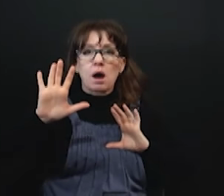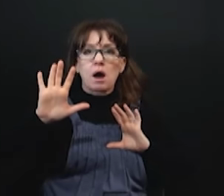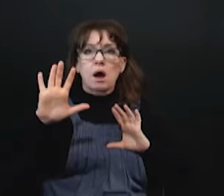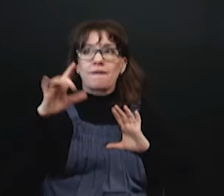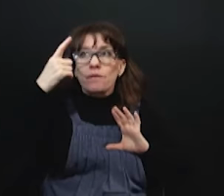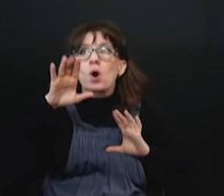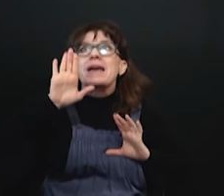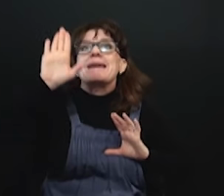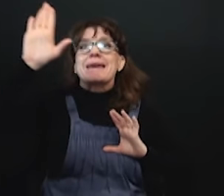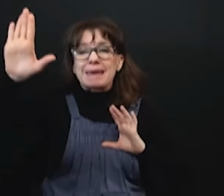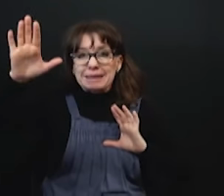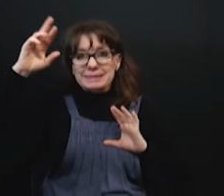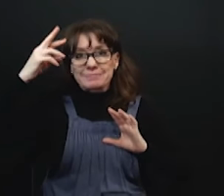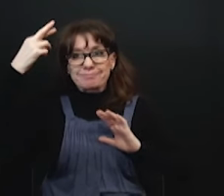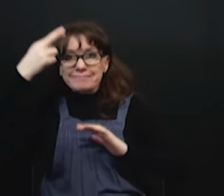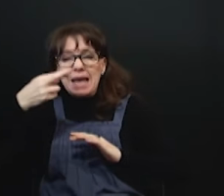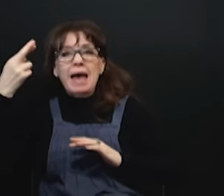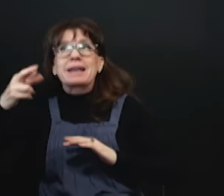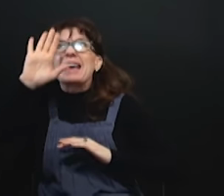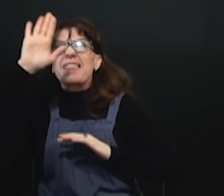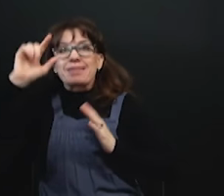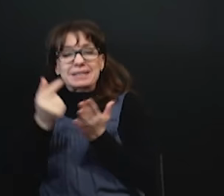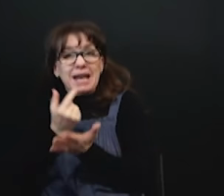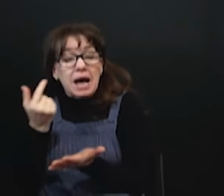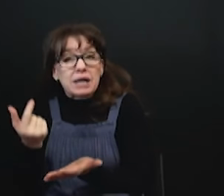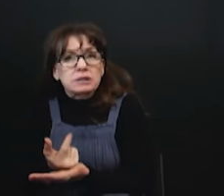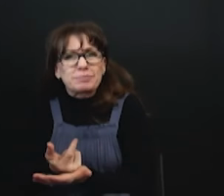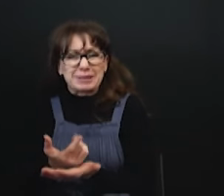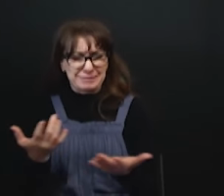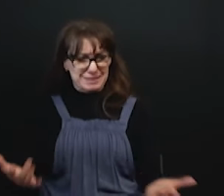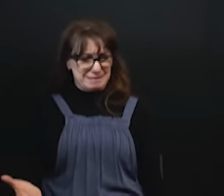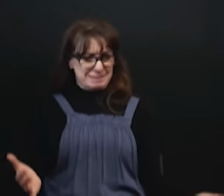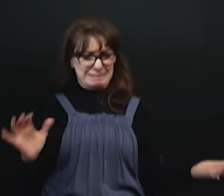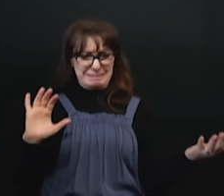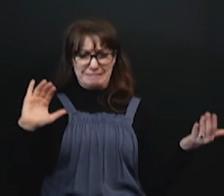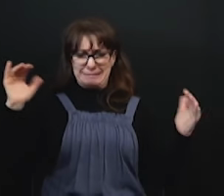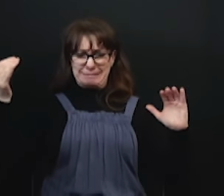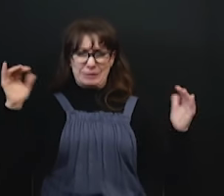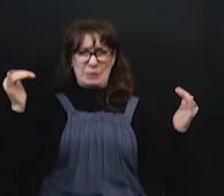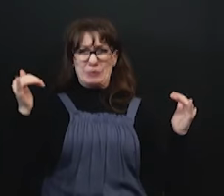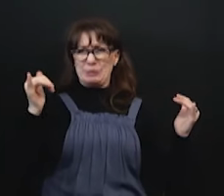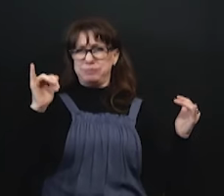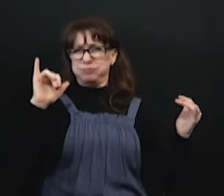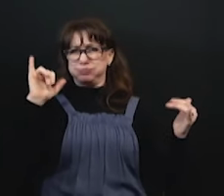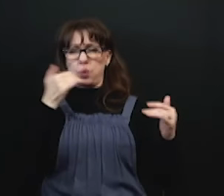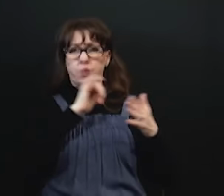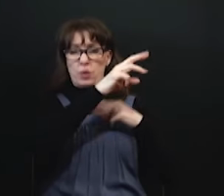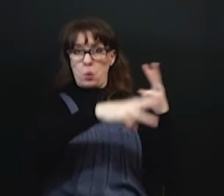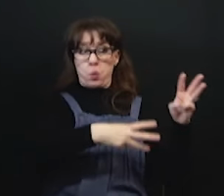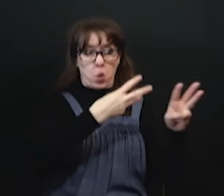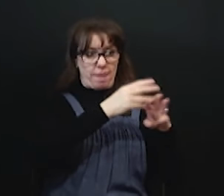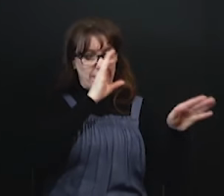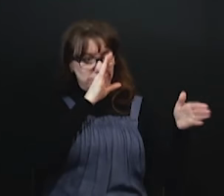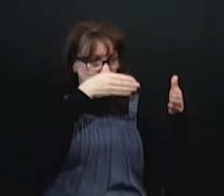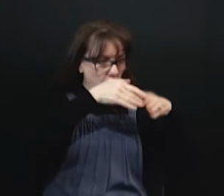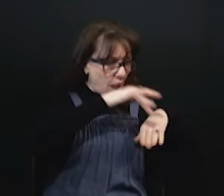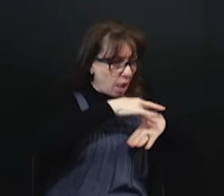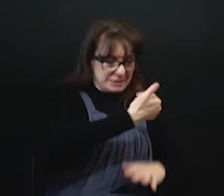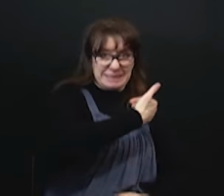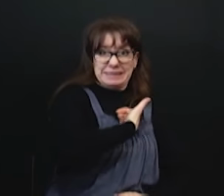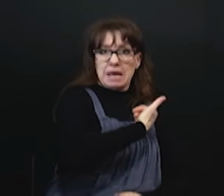for his sake and for the sake of the gospel. It seems absurd to a world obsessed with self.